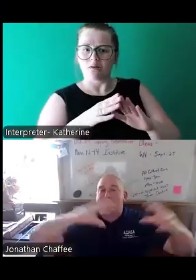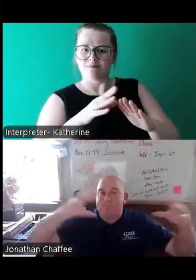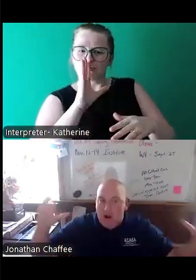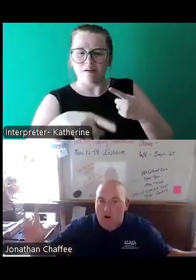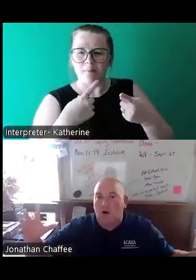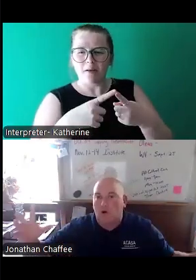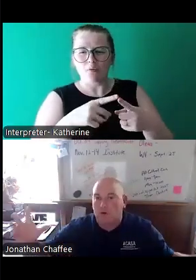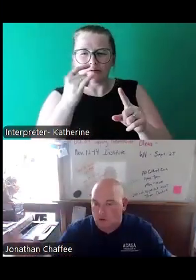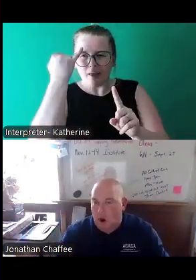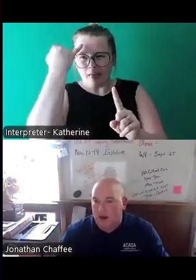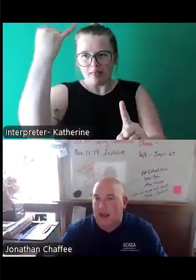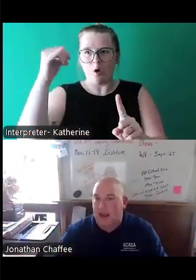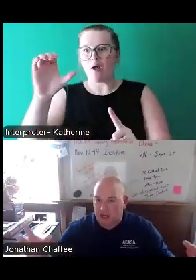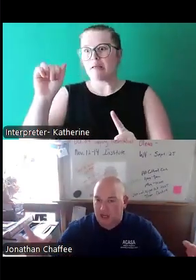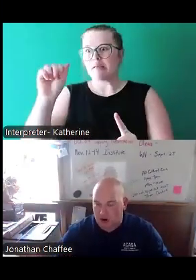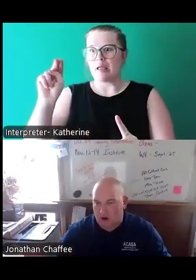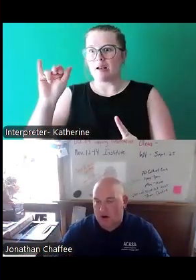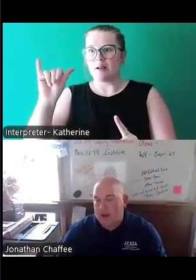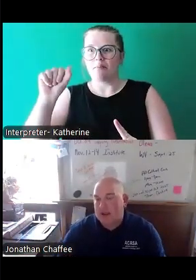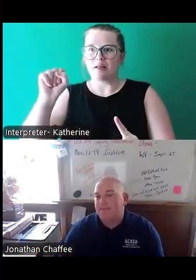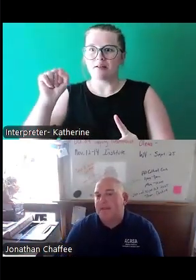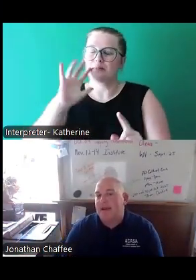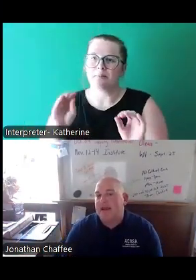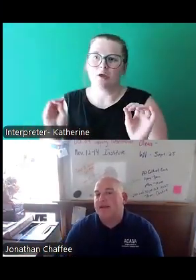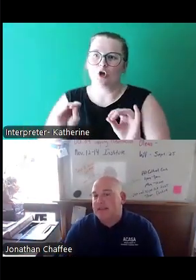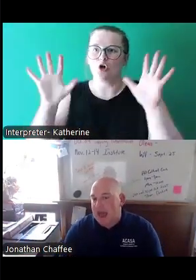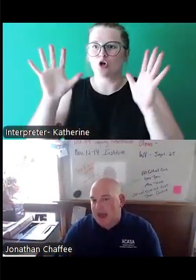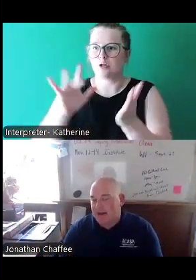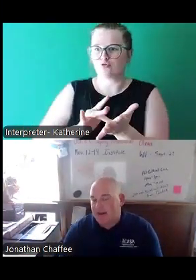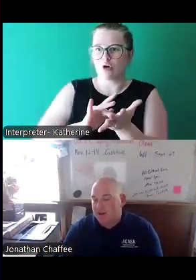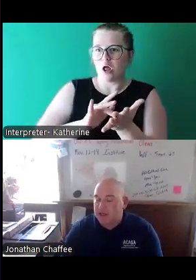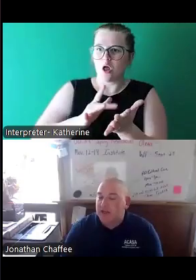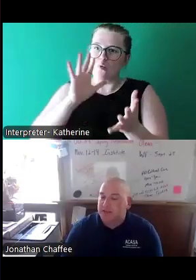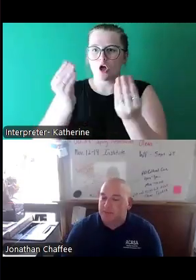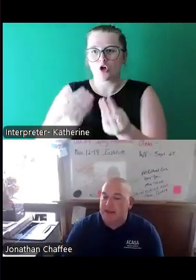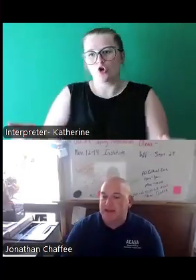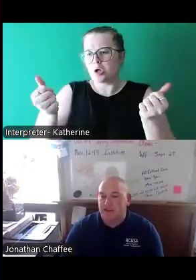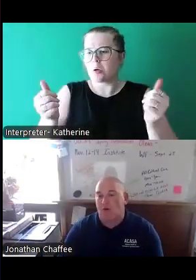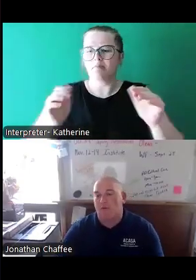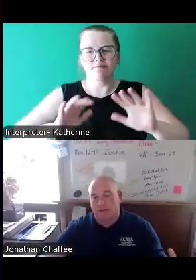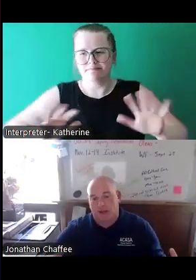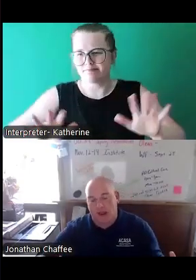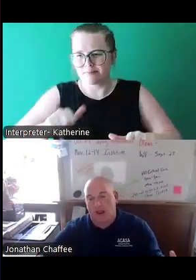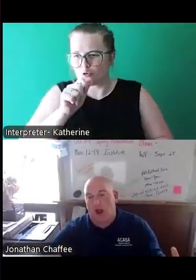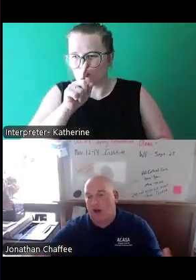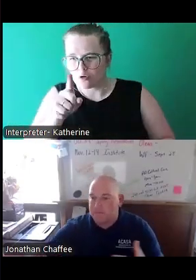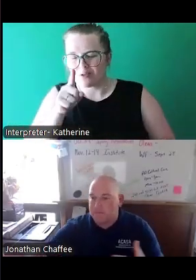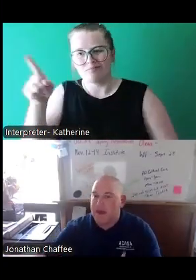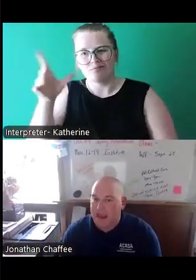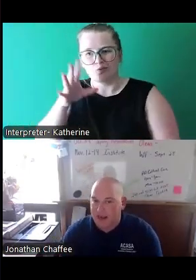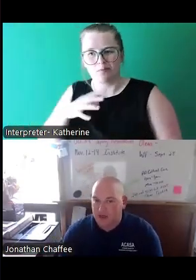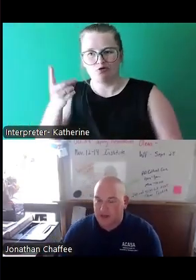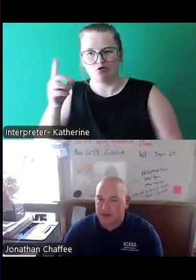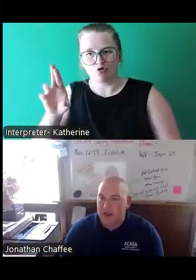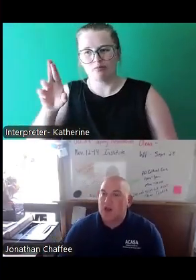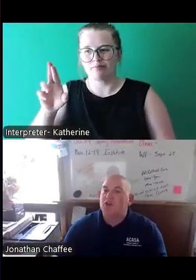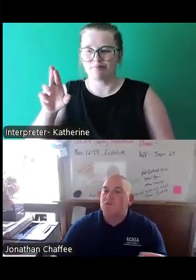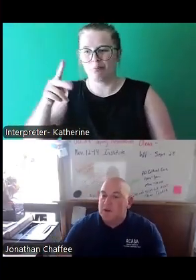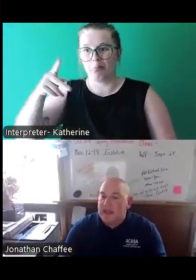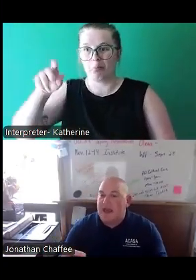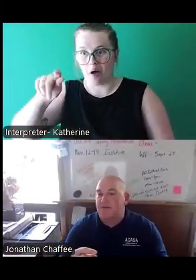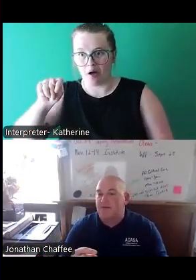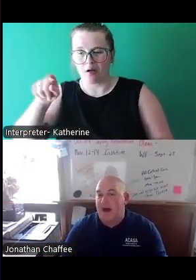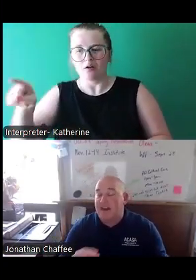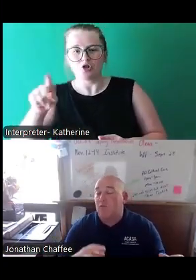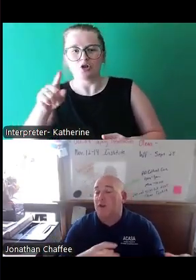this miracle drug and cure, and it's not. She explains it's almost like other medications. You